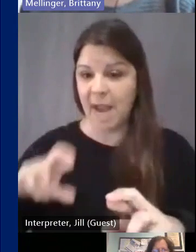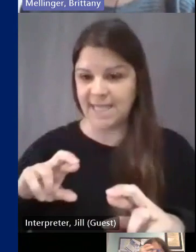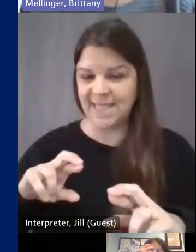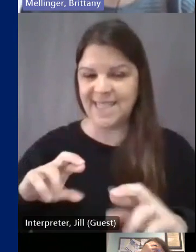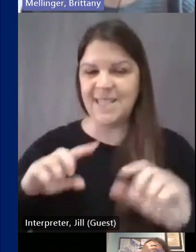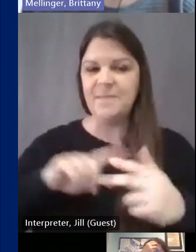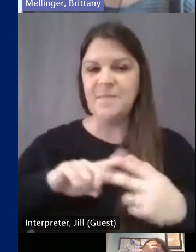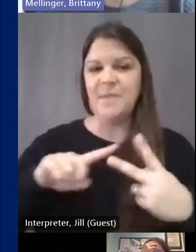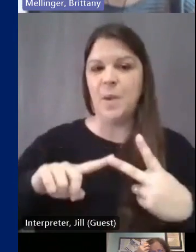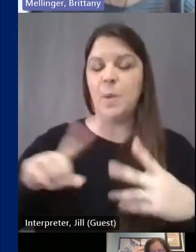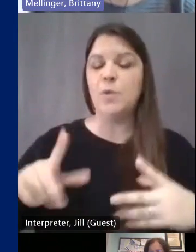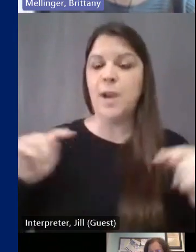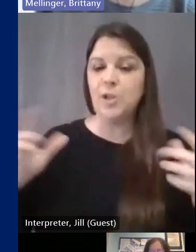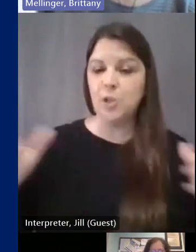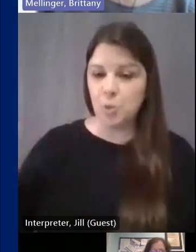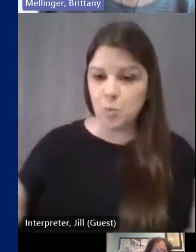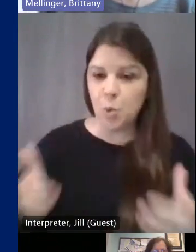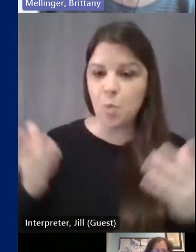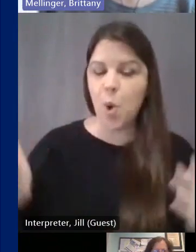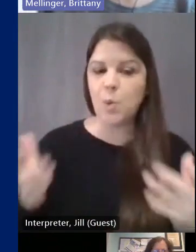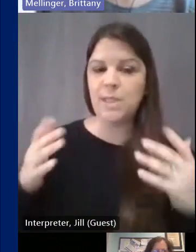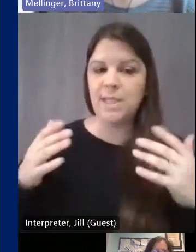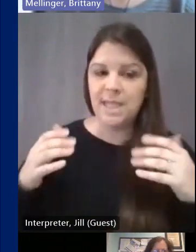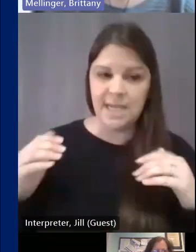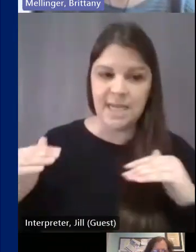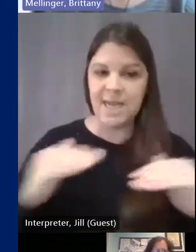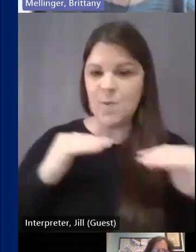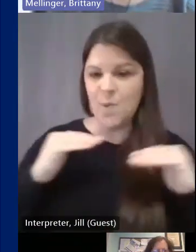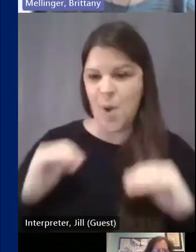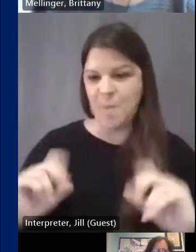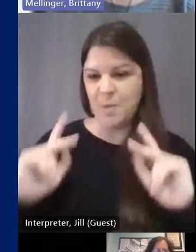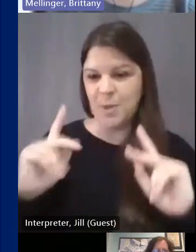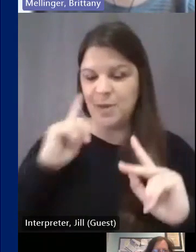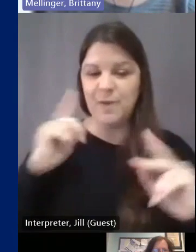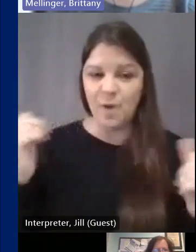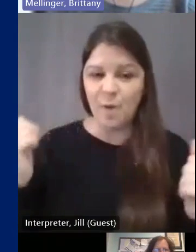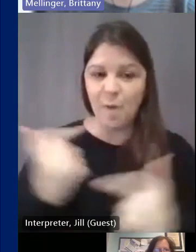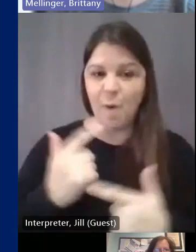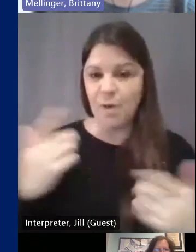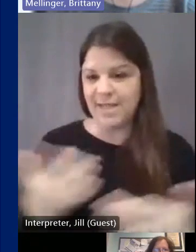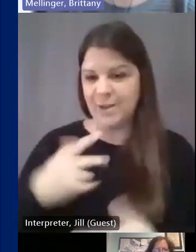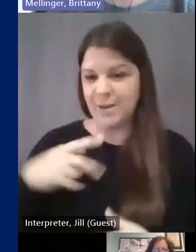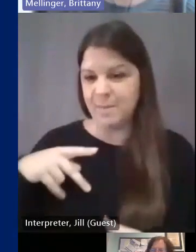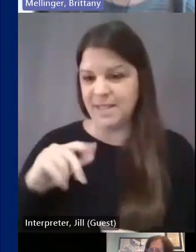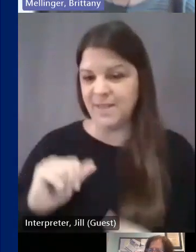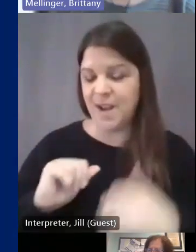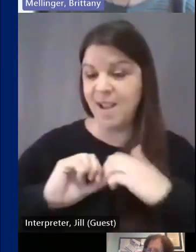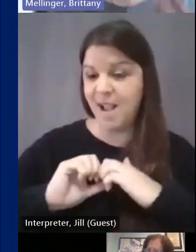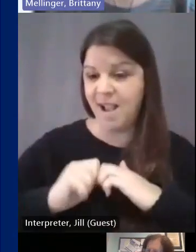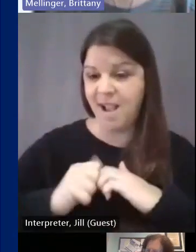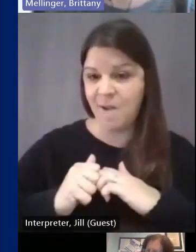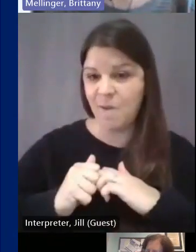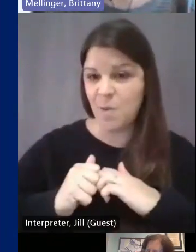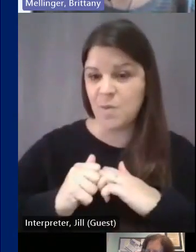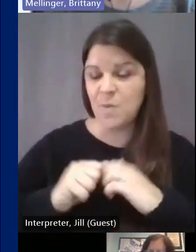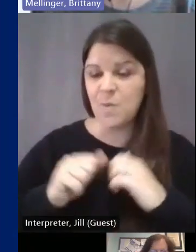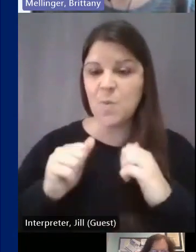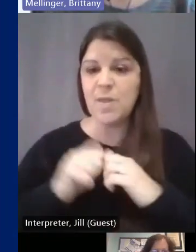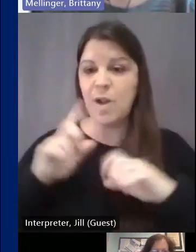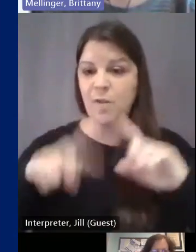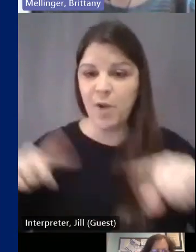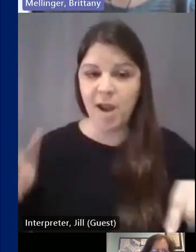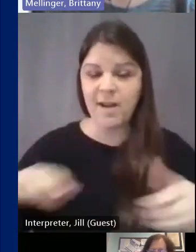to proactively promote equal opportunity for everyone in Pennsylvania. We do that with a